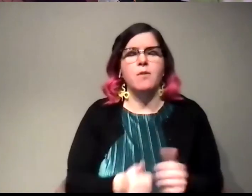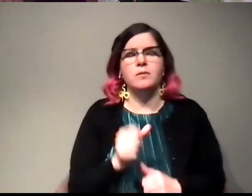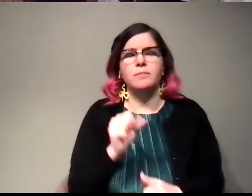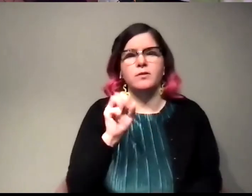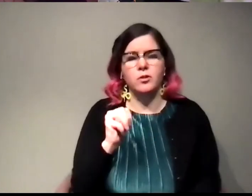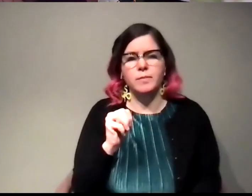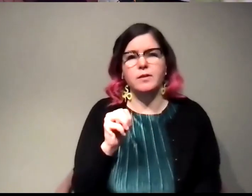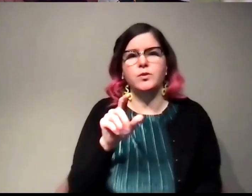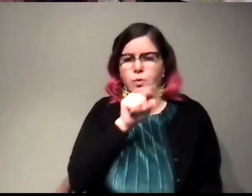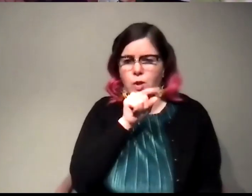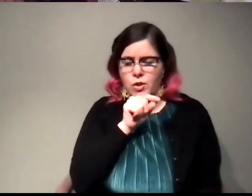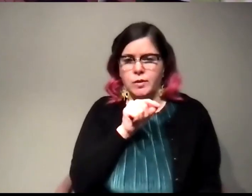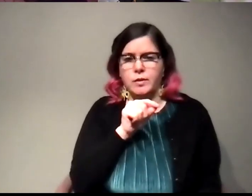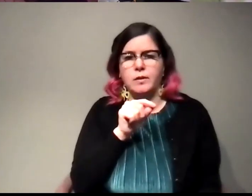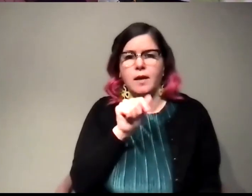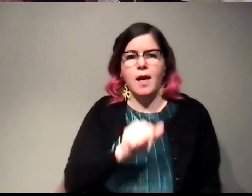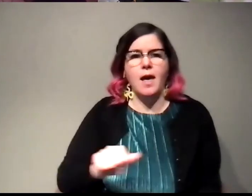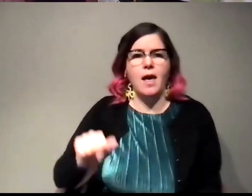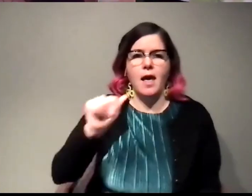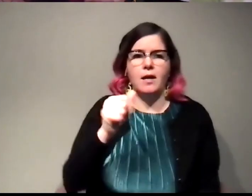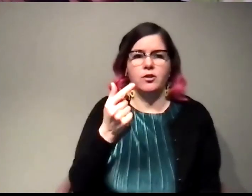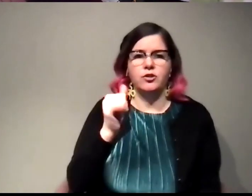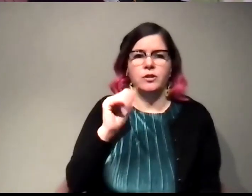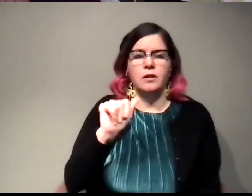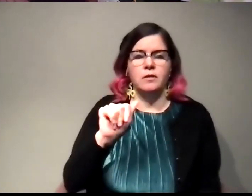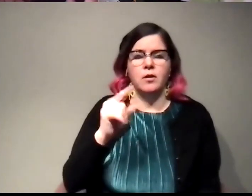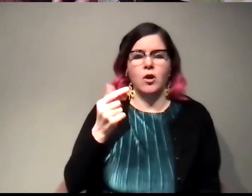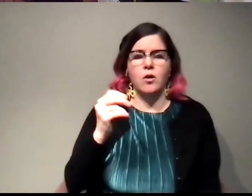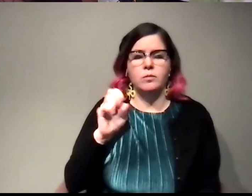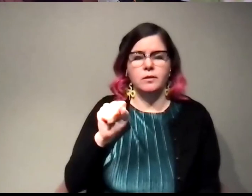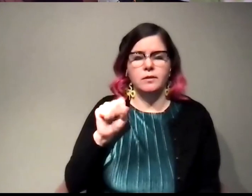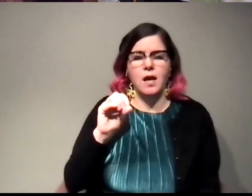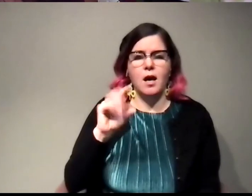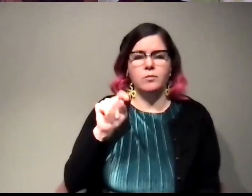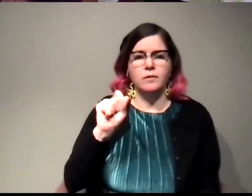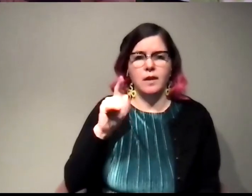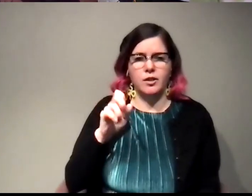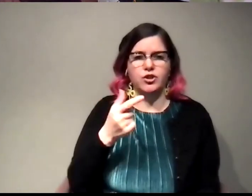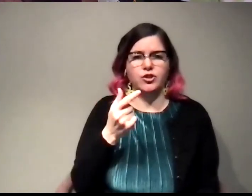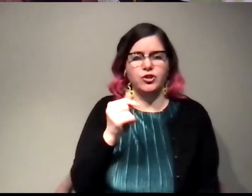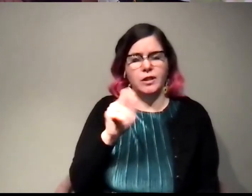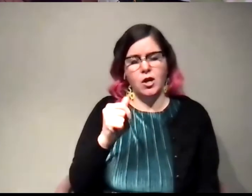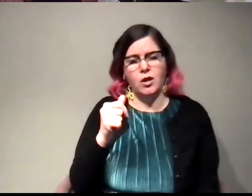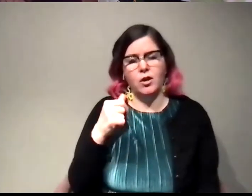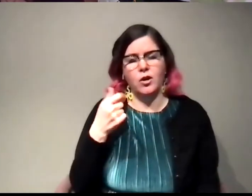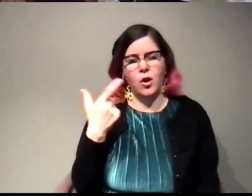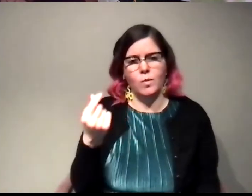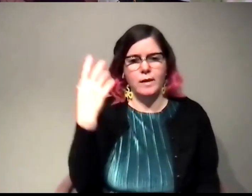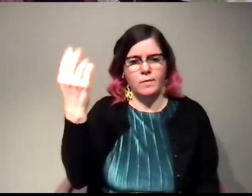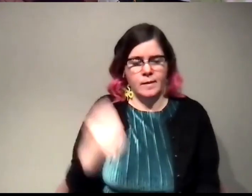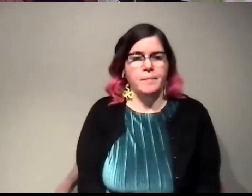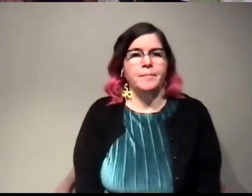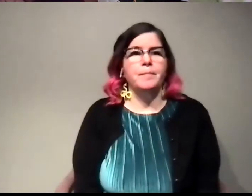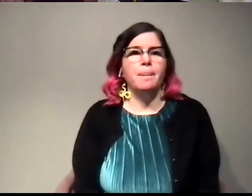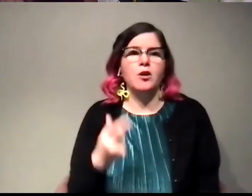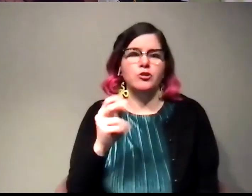posting on Twitter, and that's at Gina Goes Outside. So no numbers, no nothing, just Gina Goes Outside. That is what I do. Awesome. And Gina is a